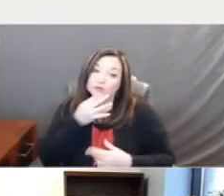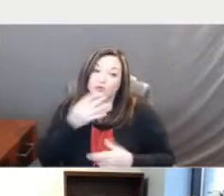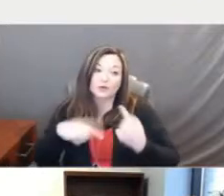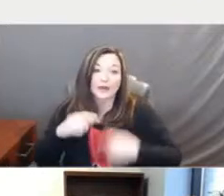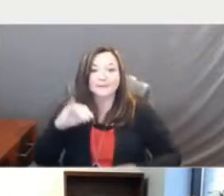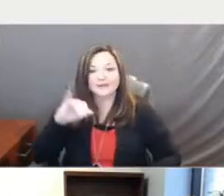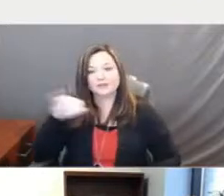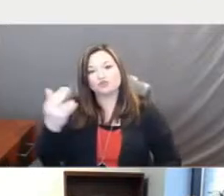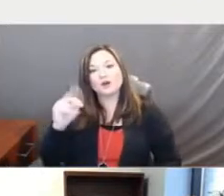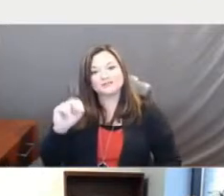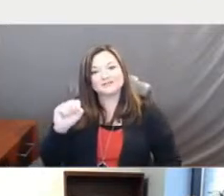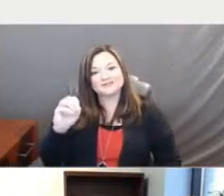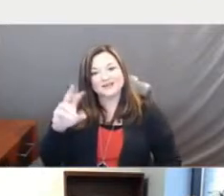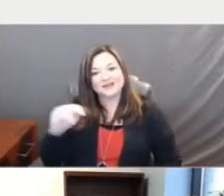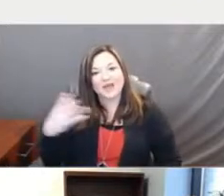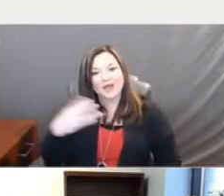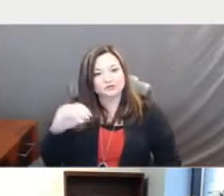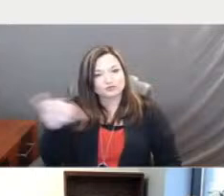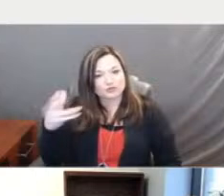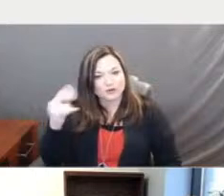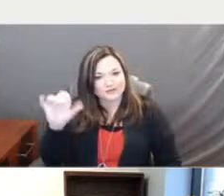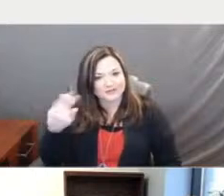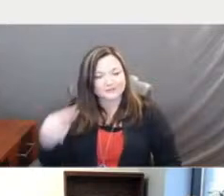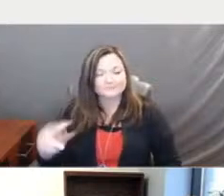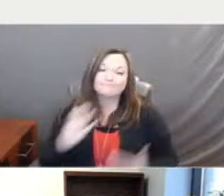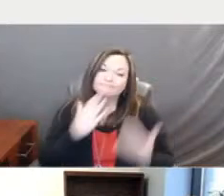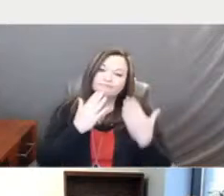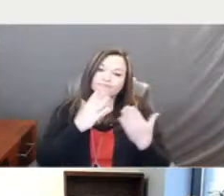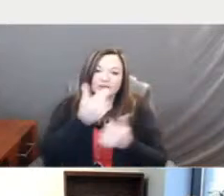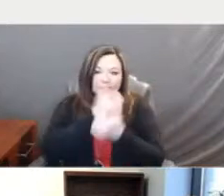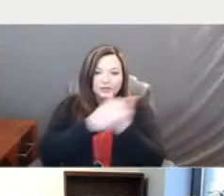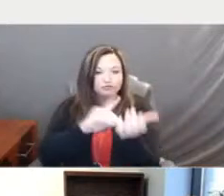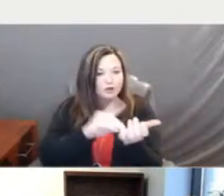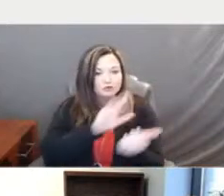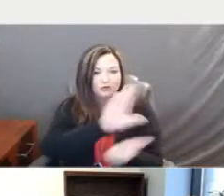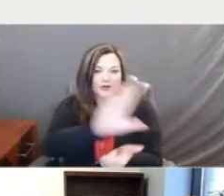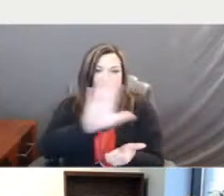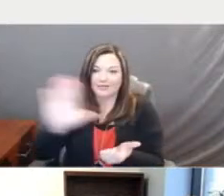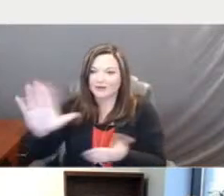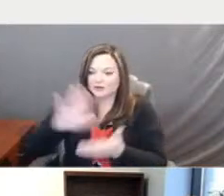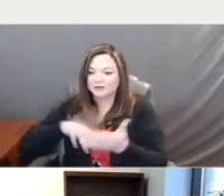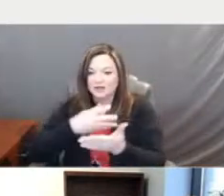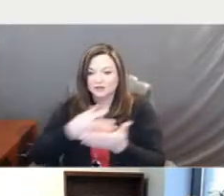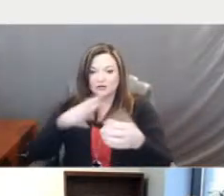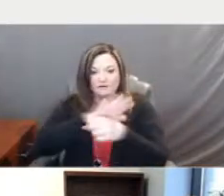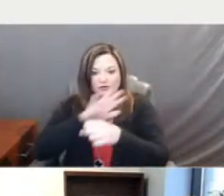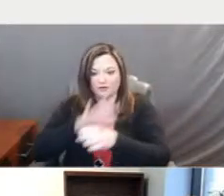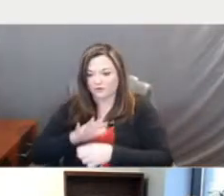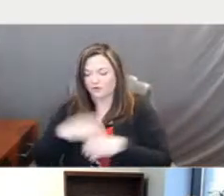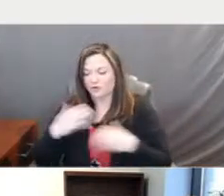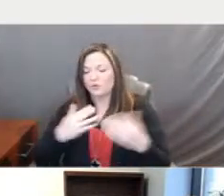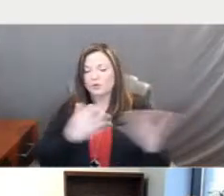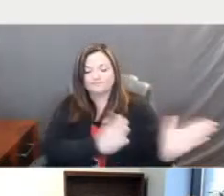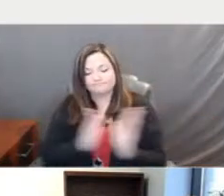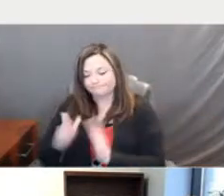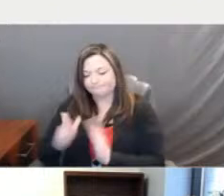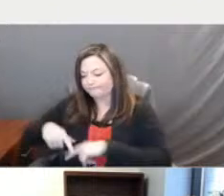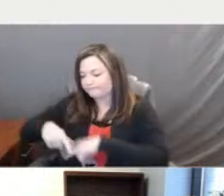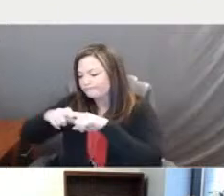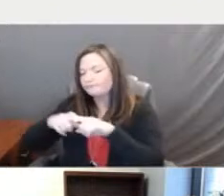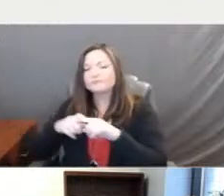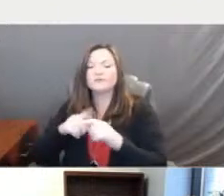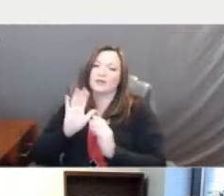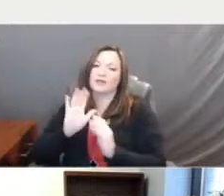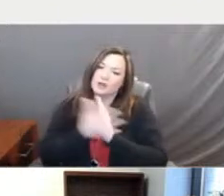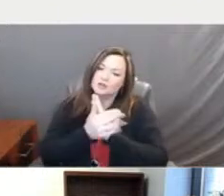I'm grateful for each doctor that's taken the time out of their schedule to utilize their God-given talents to educate the people of